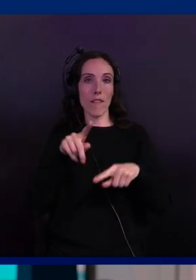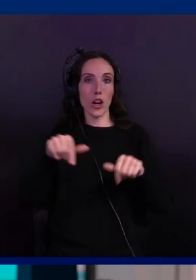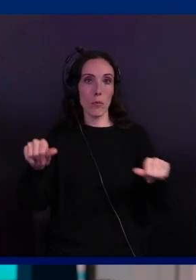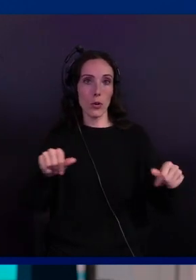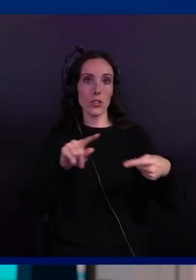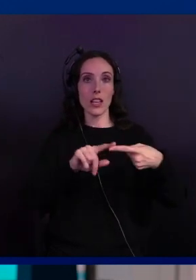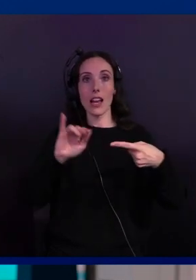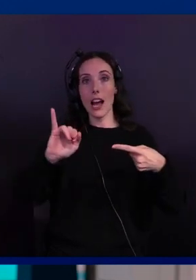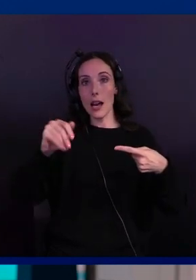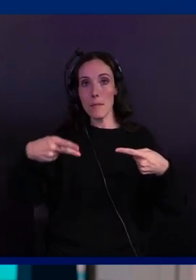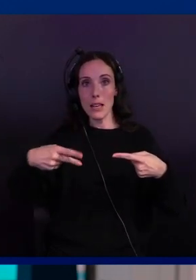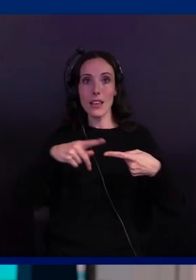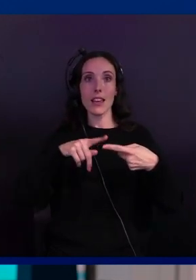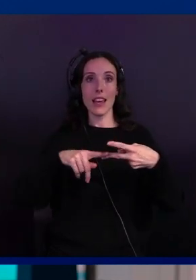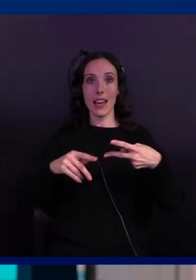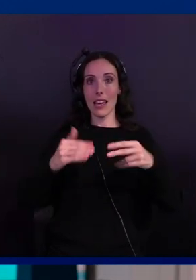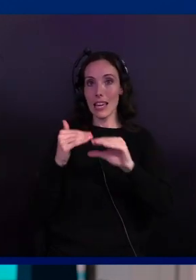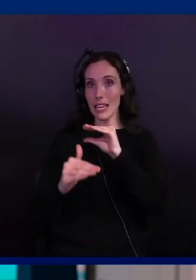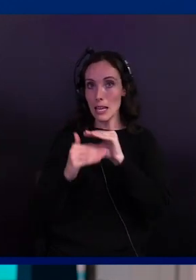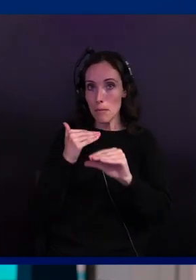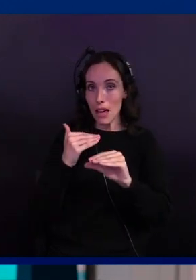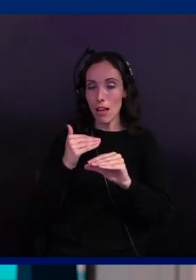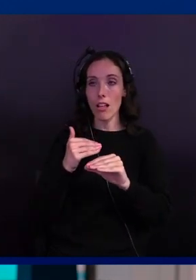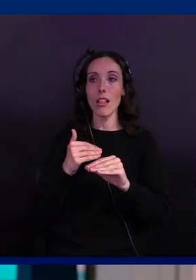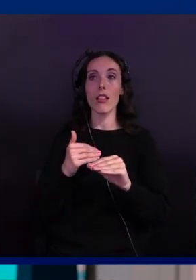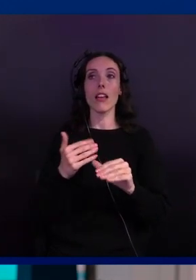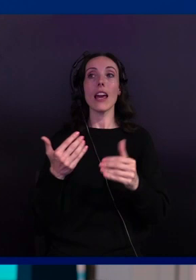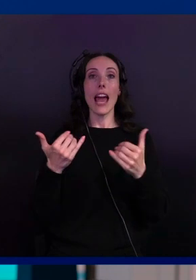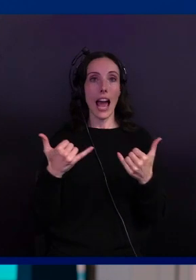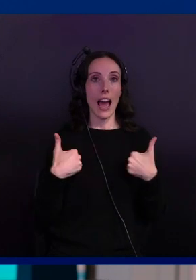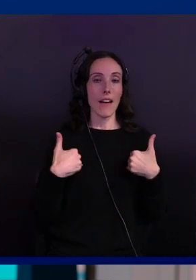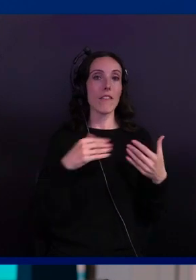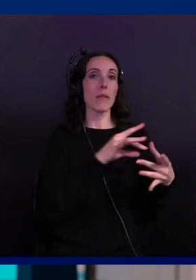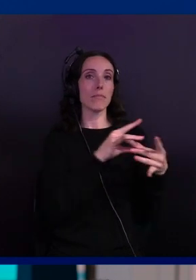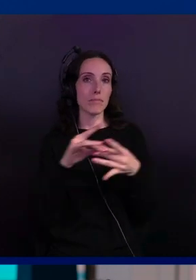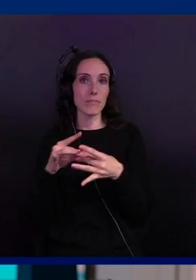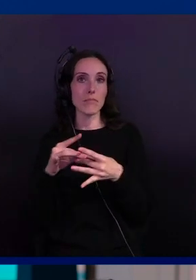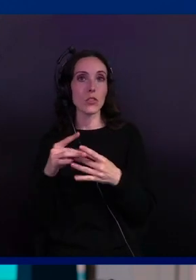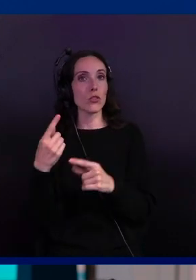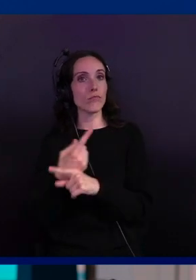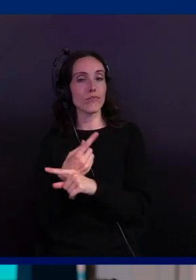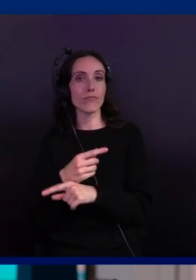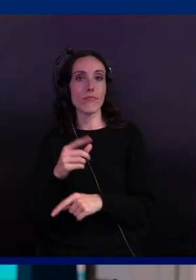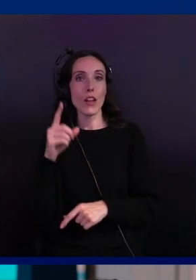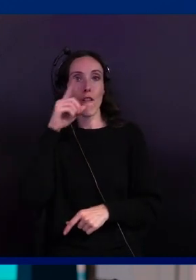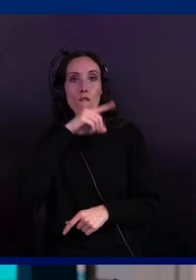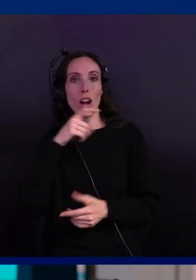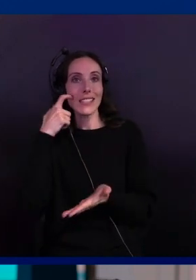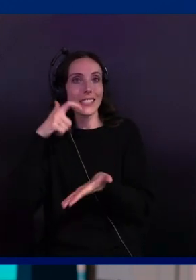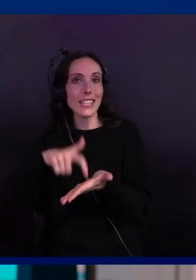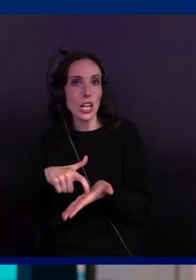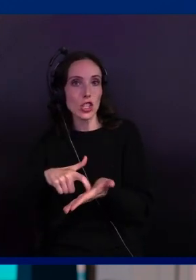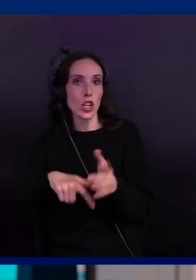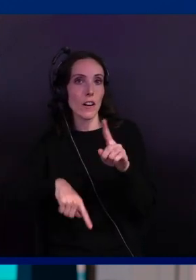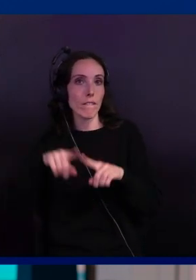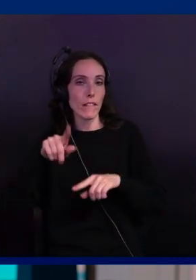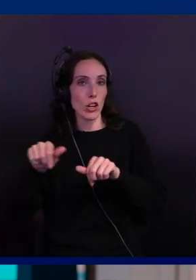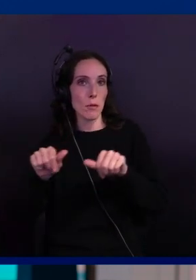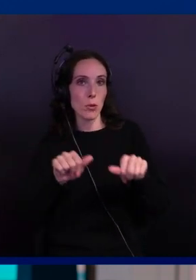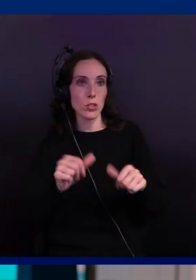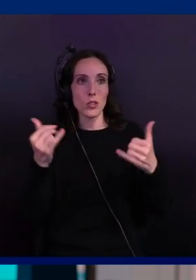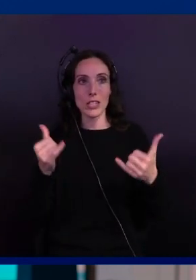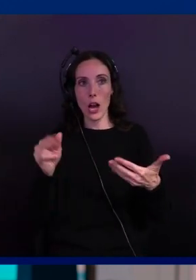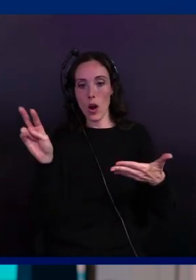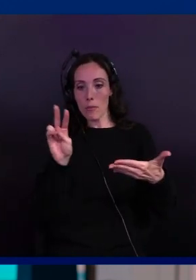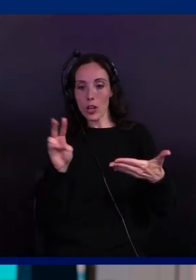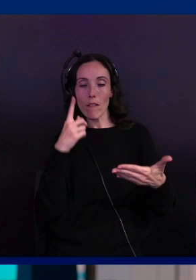and then email address. And then we have to map to the corresponding Amazon fraud detector variables. Okay. I'm looking here for